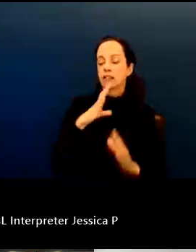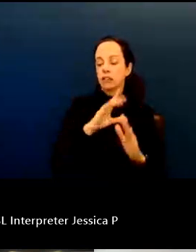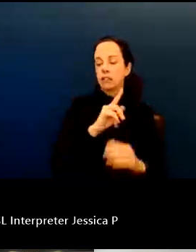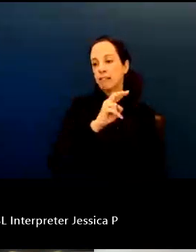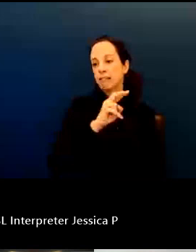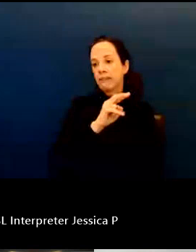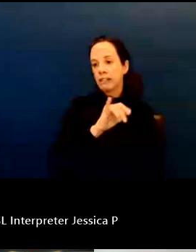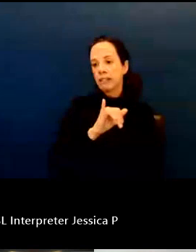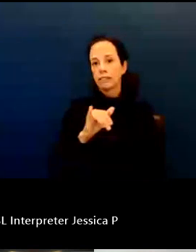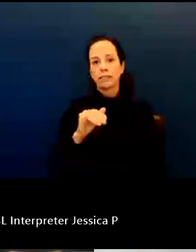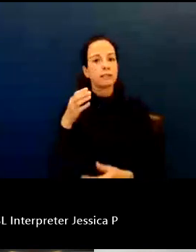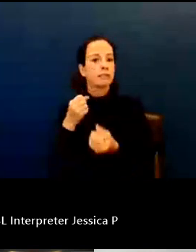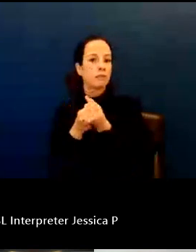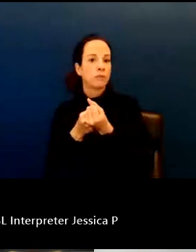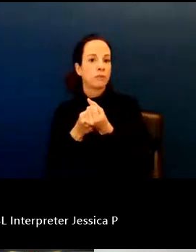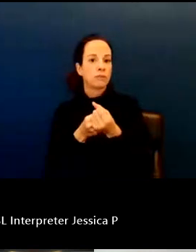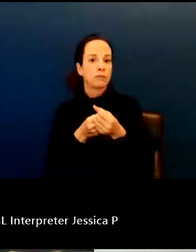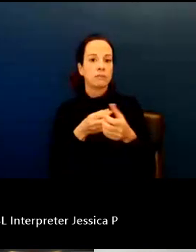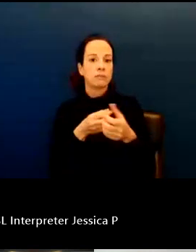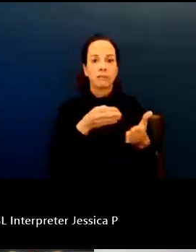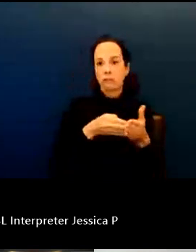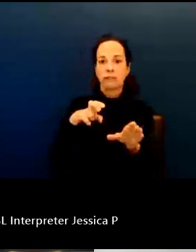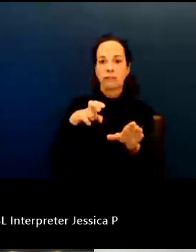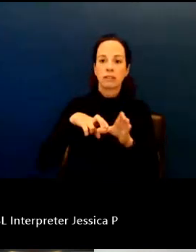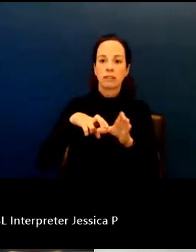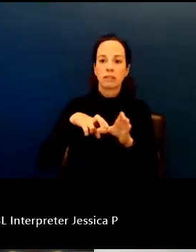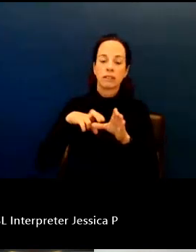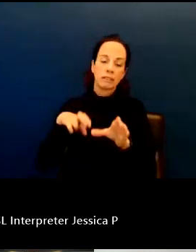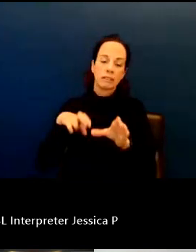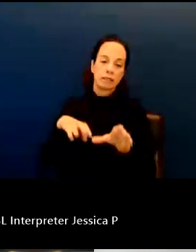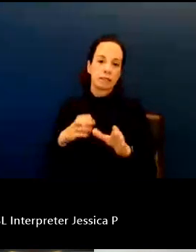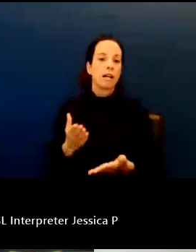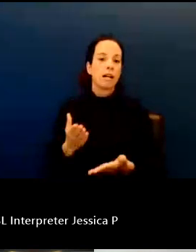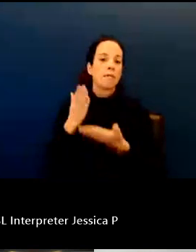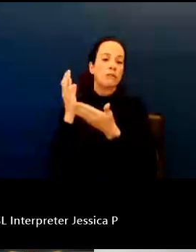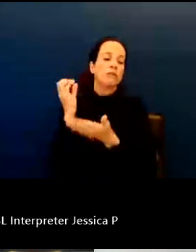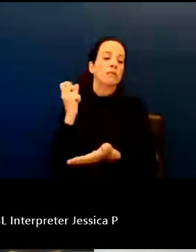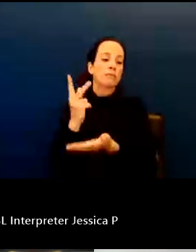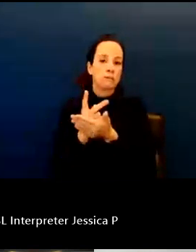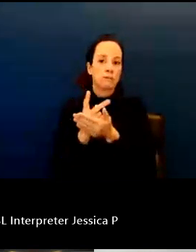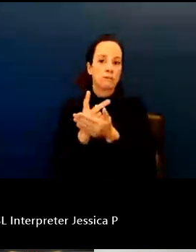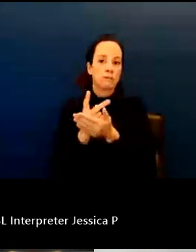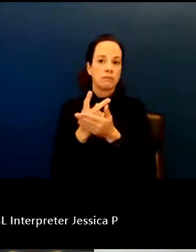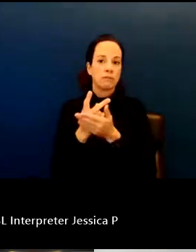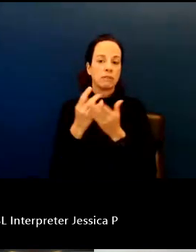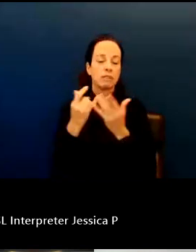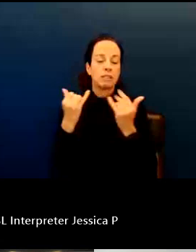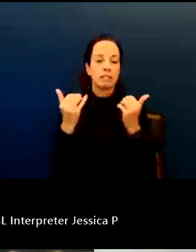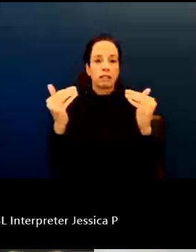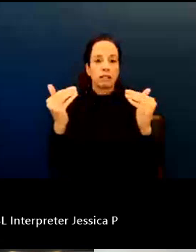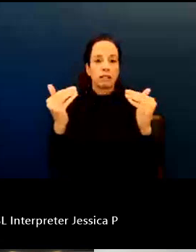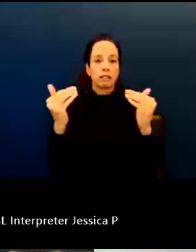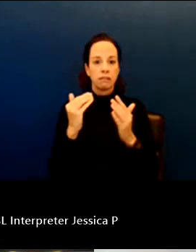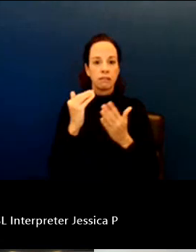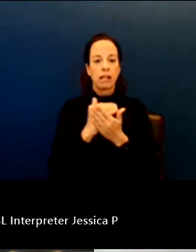Opposed? Abstentions? Motion is approved. Now we're moving to items 140 through 143.